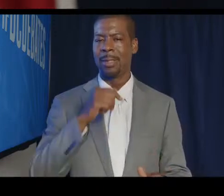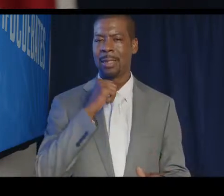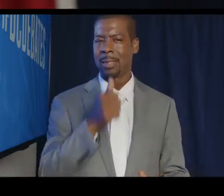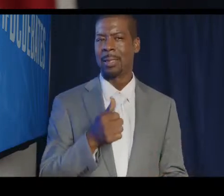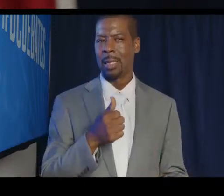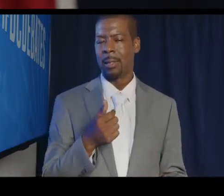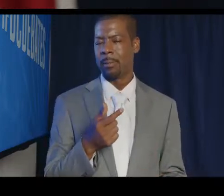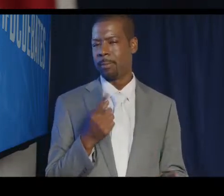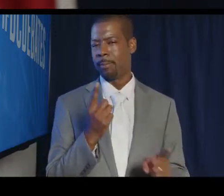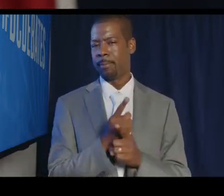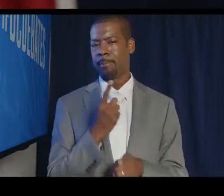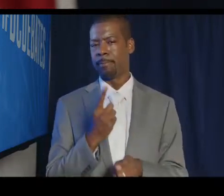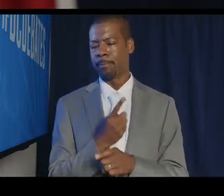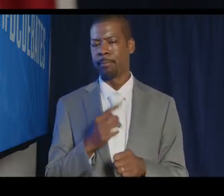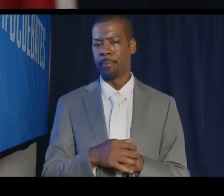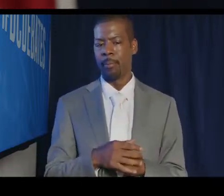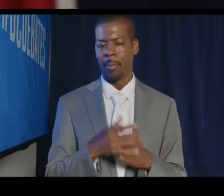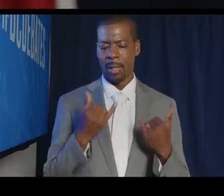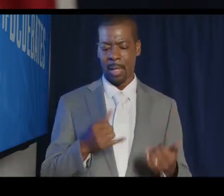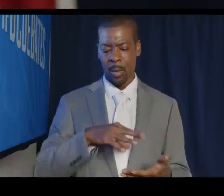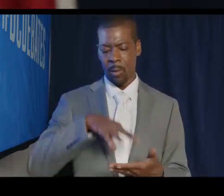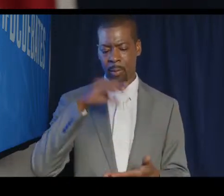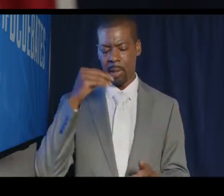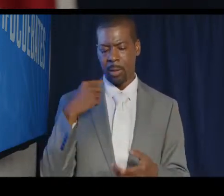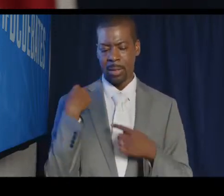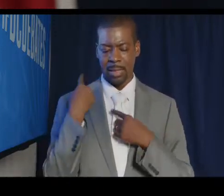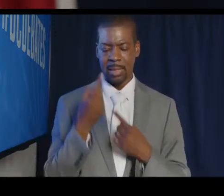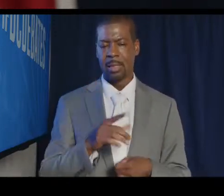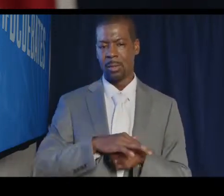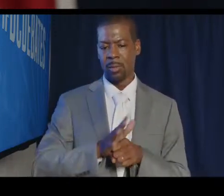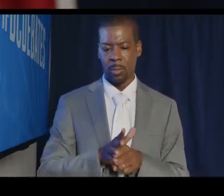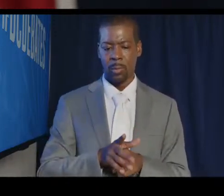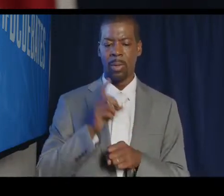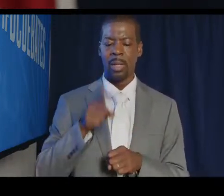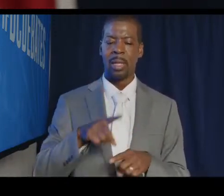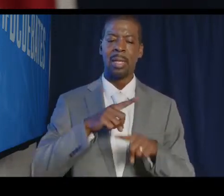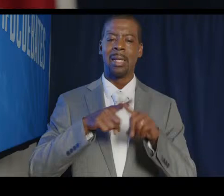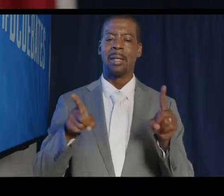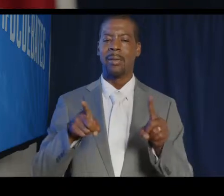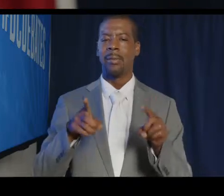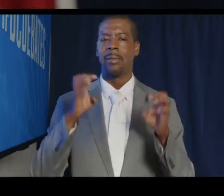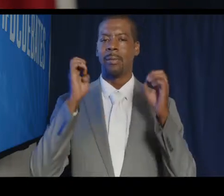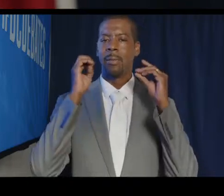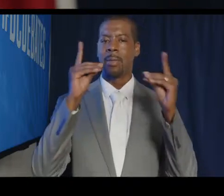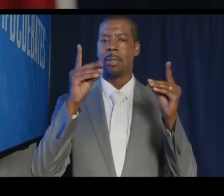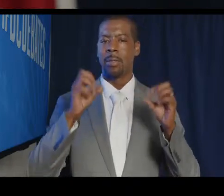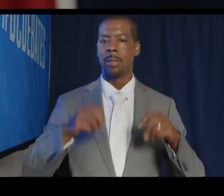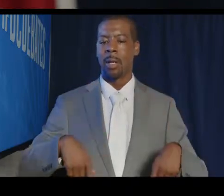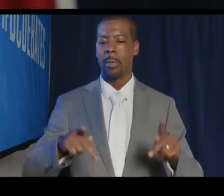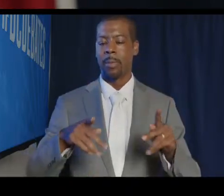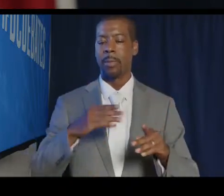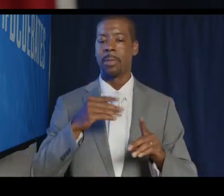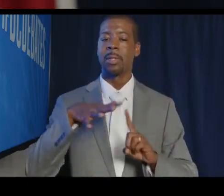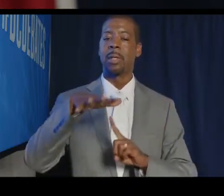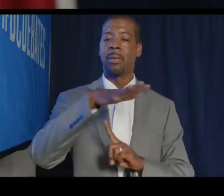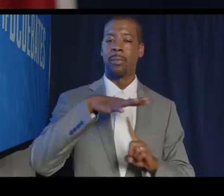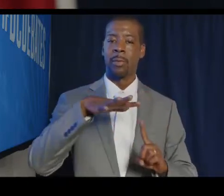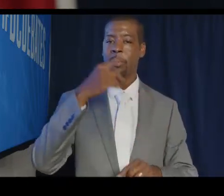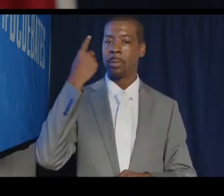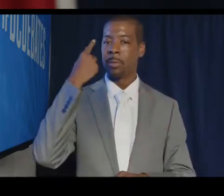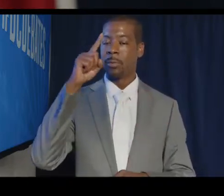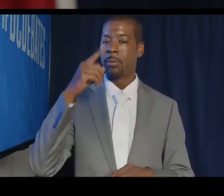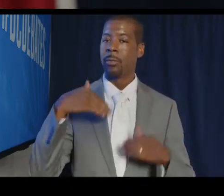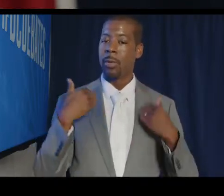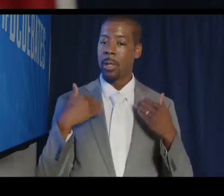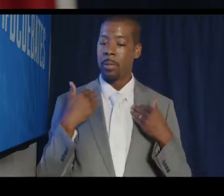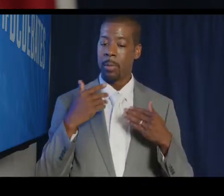think that if anything that we've learned from the pandemic, we have to create different educational opportunities and environments for our young people based on